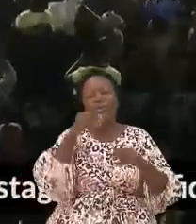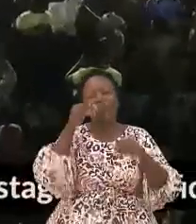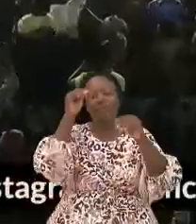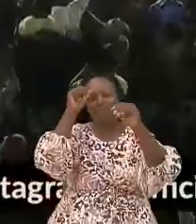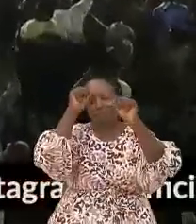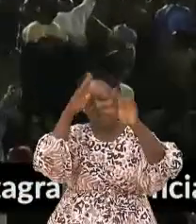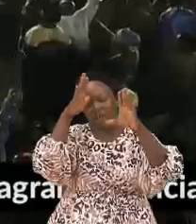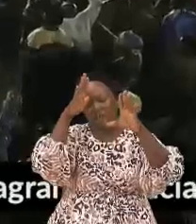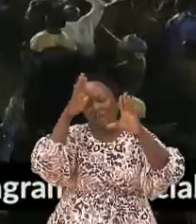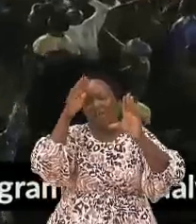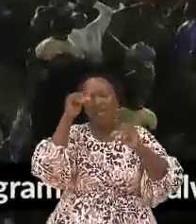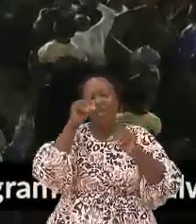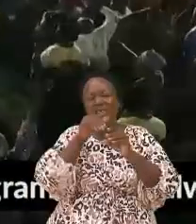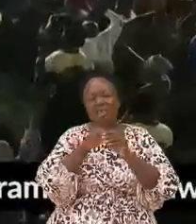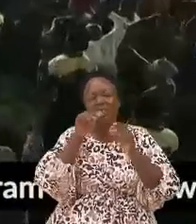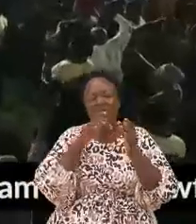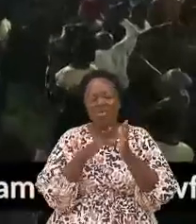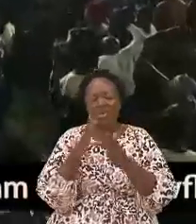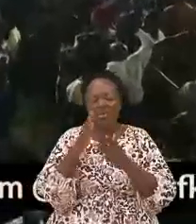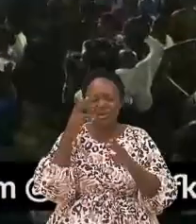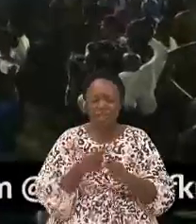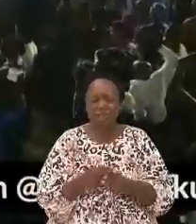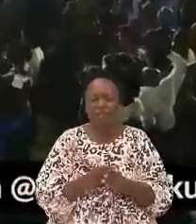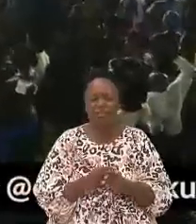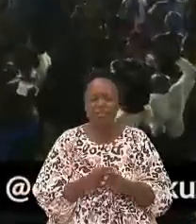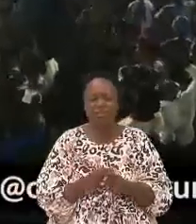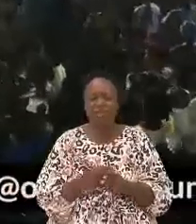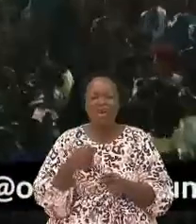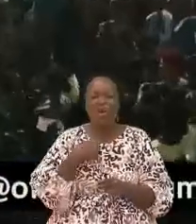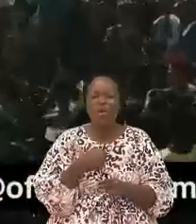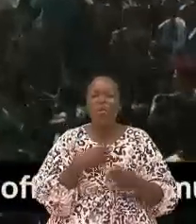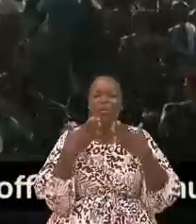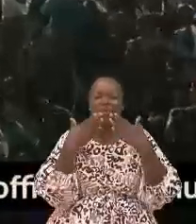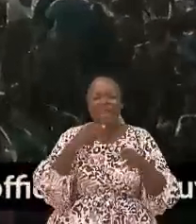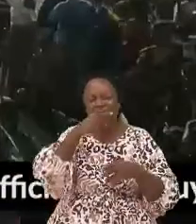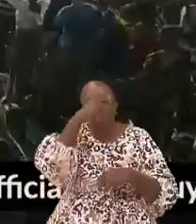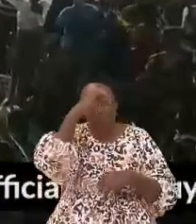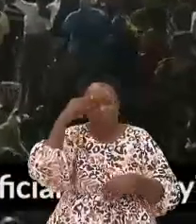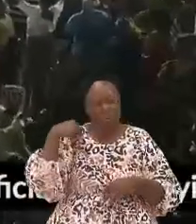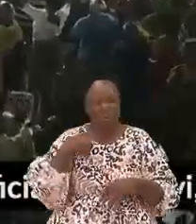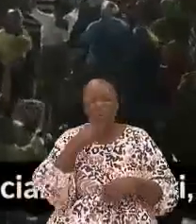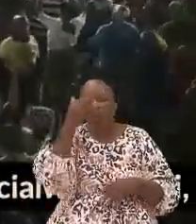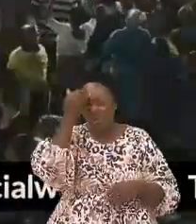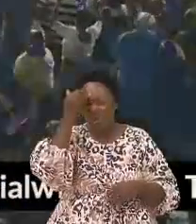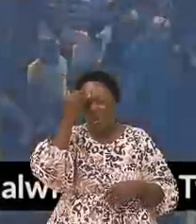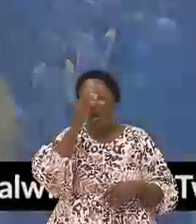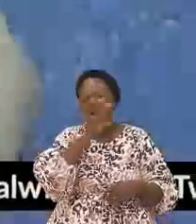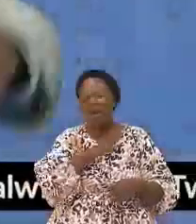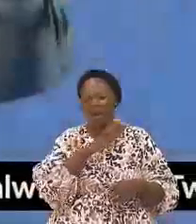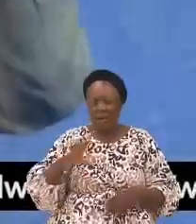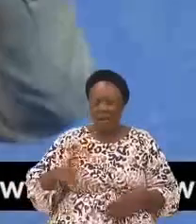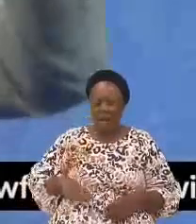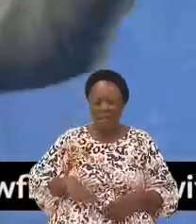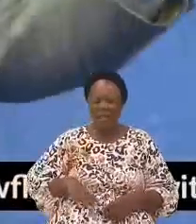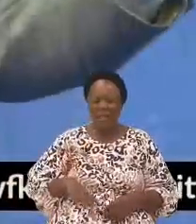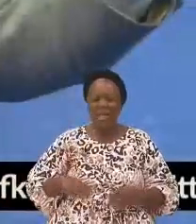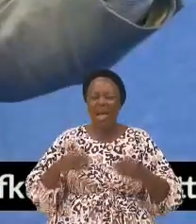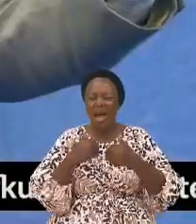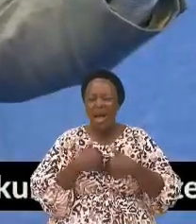Are you ready? Heaven is ready for us. Father, in Jesus' name, we thank